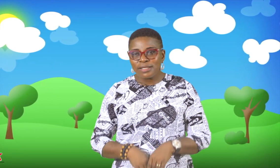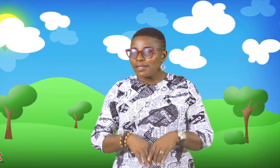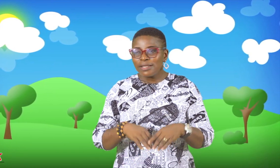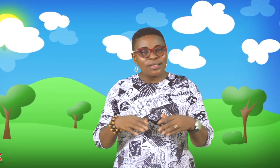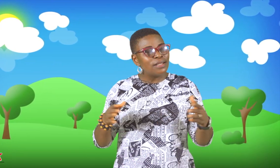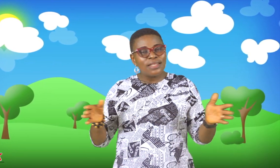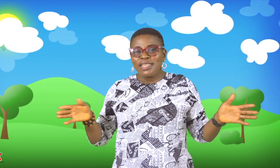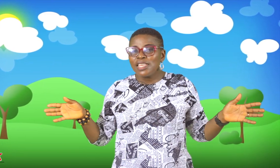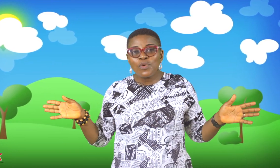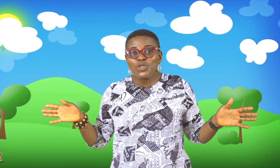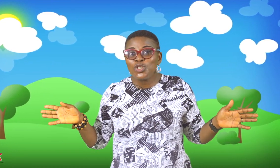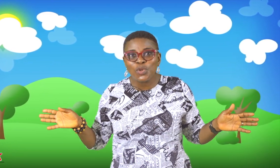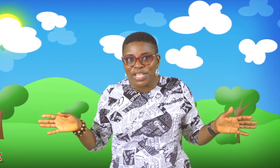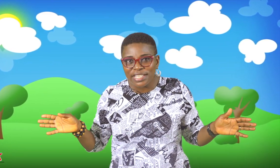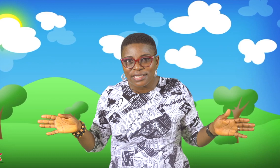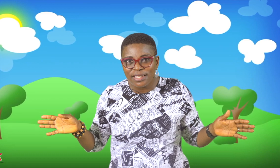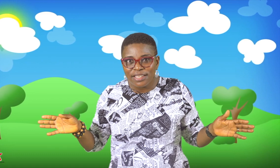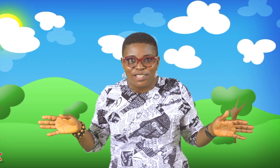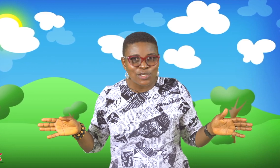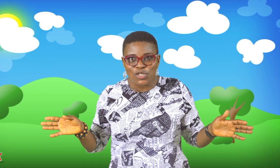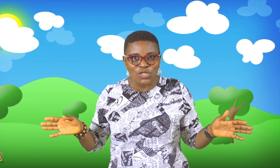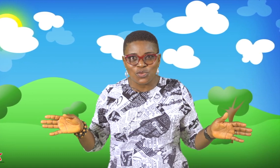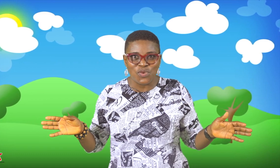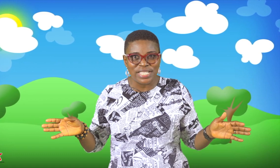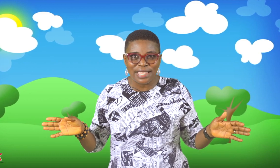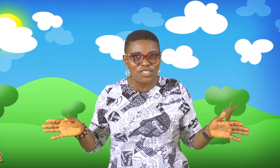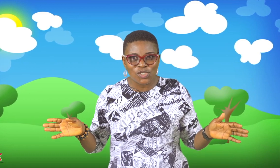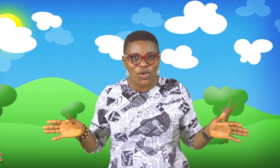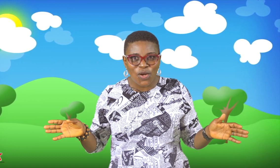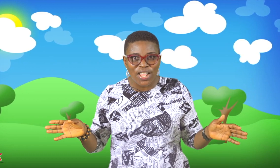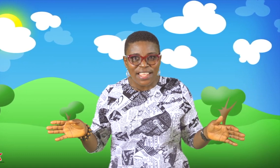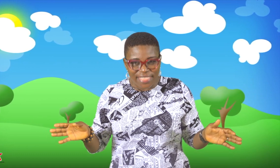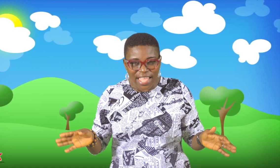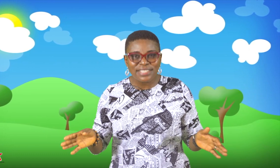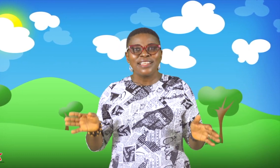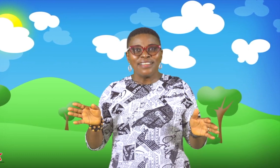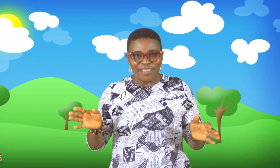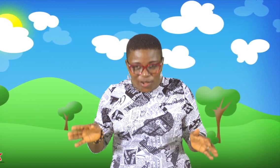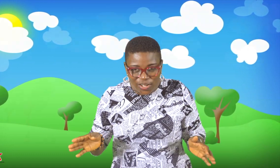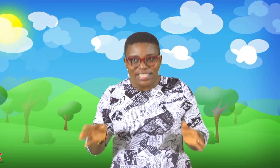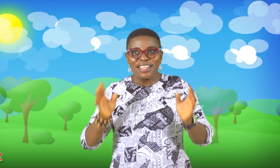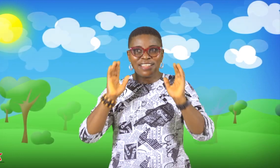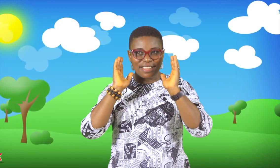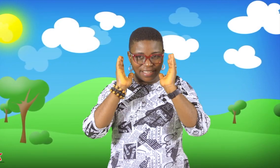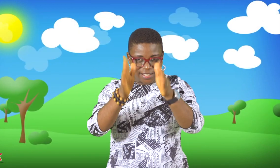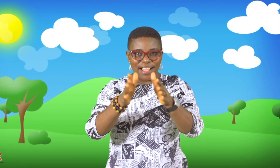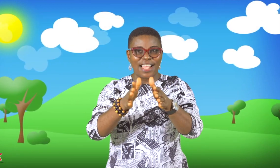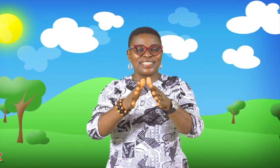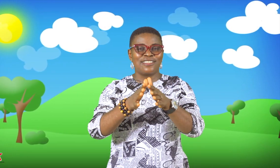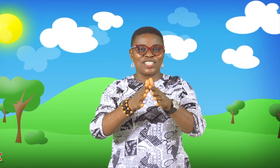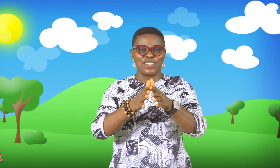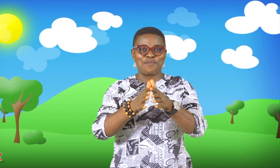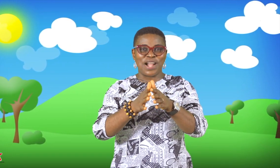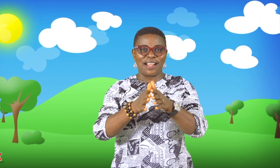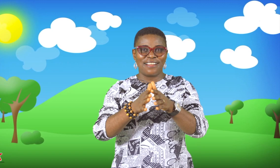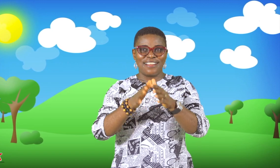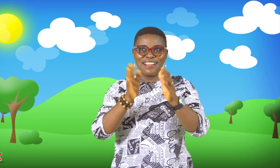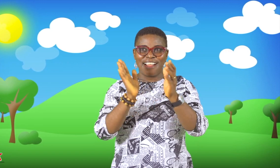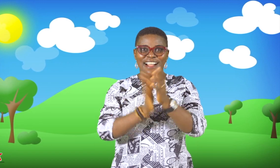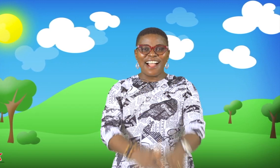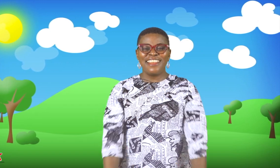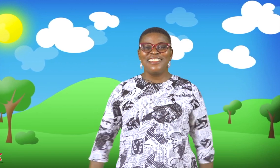it, he will do it. So just rest assured that God has got your